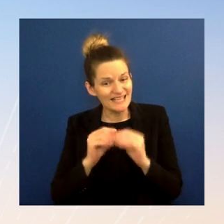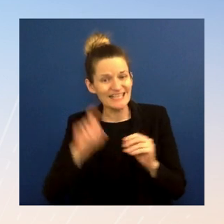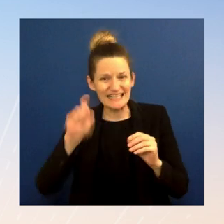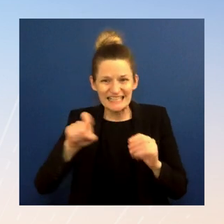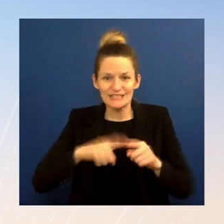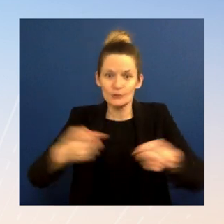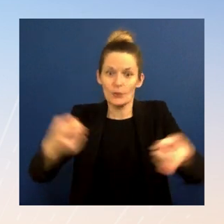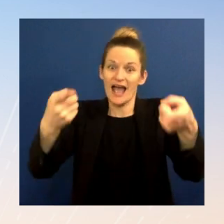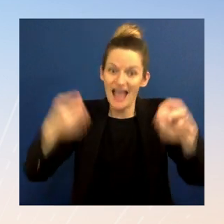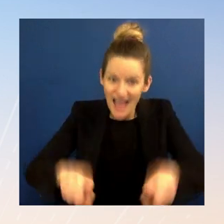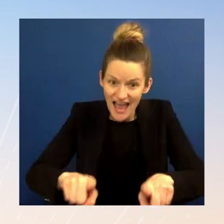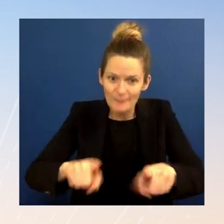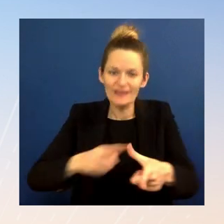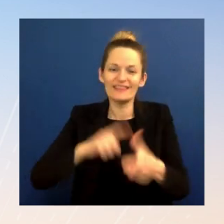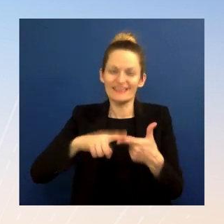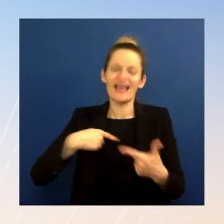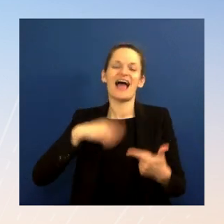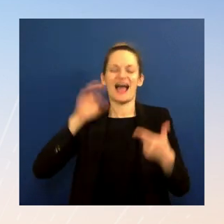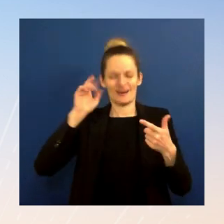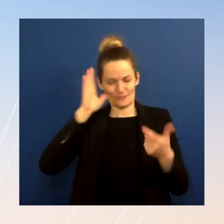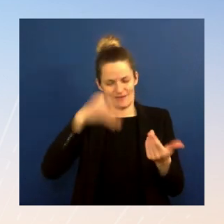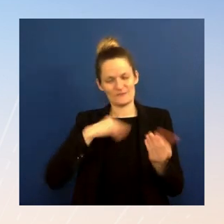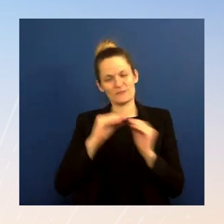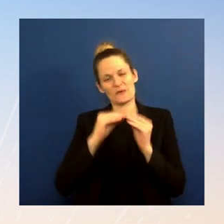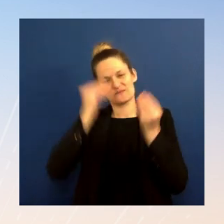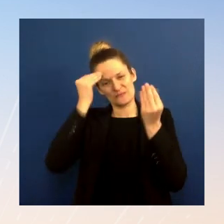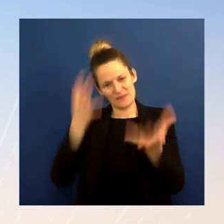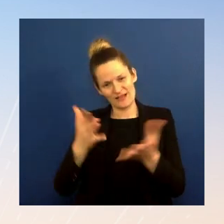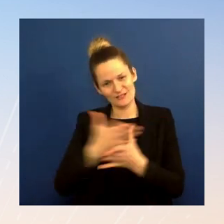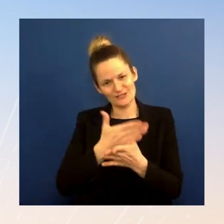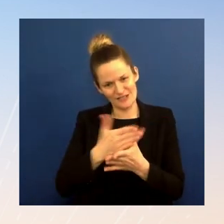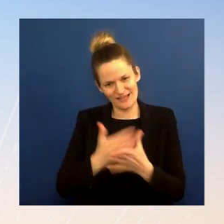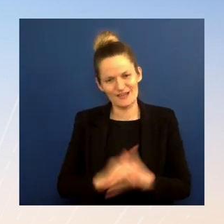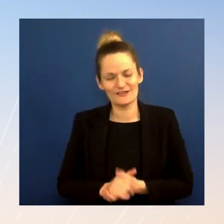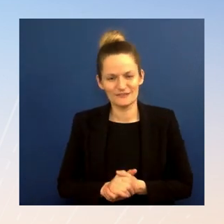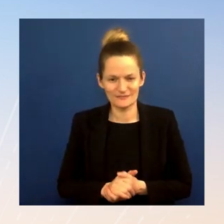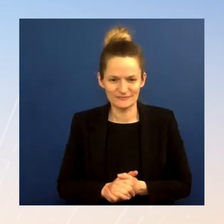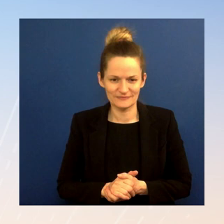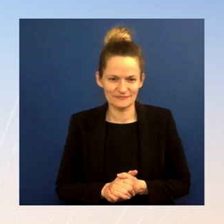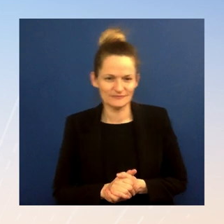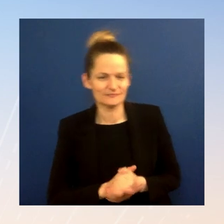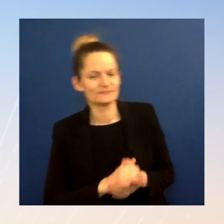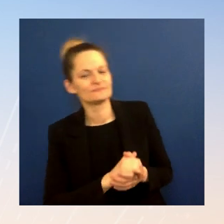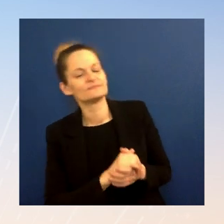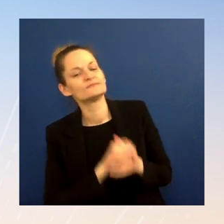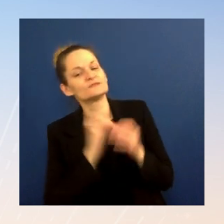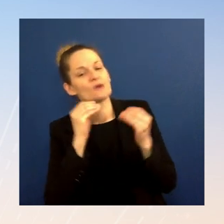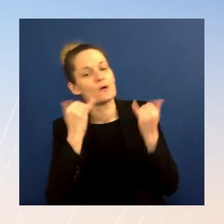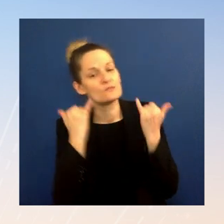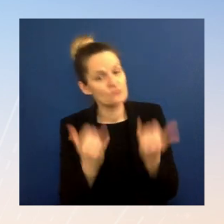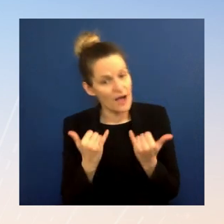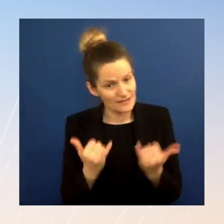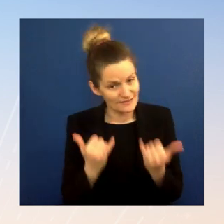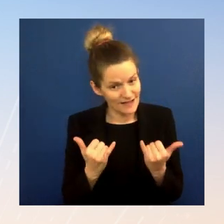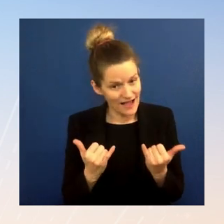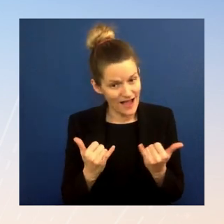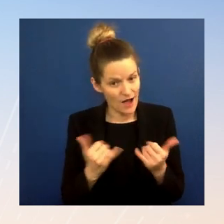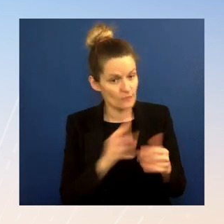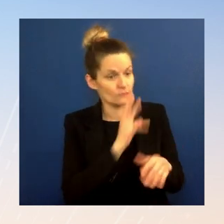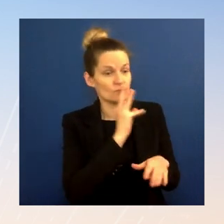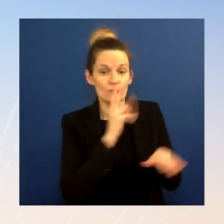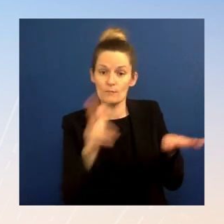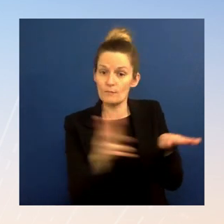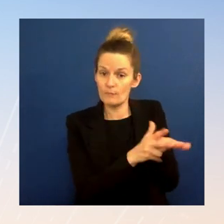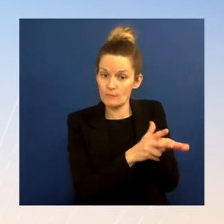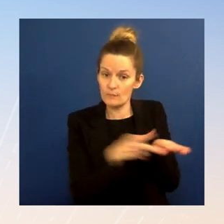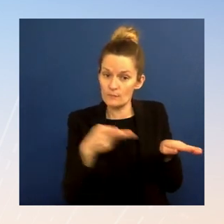issue that we are watching very closely. While the ports, I believe, still remain open, one of the challenges we've seen on the ground, then, we are